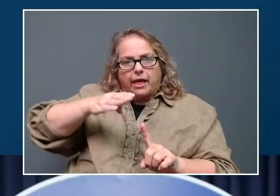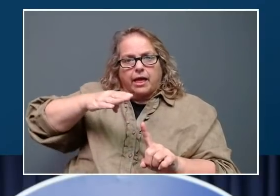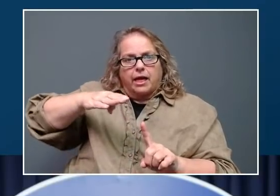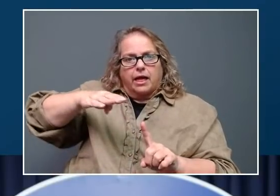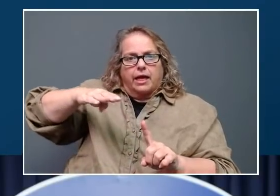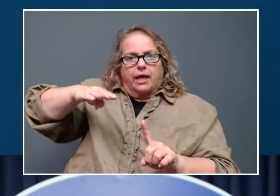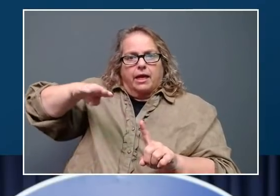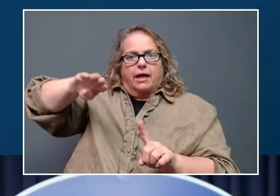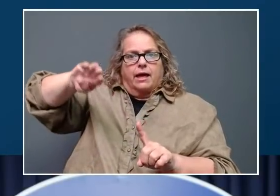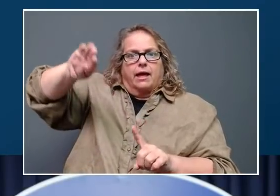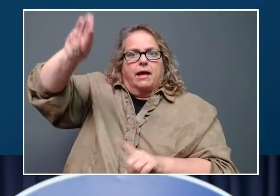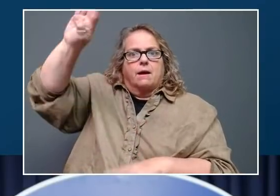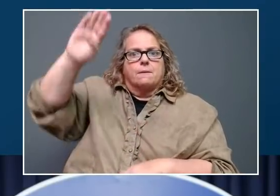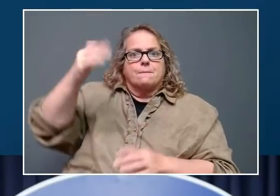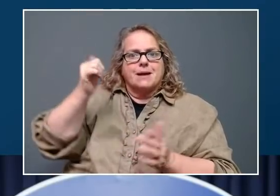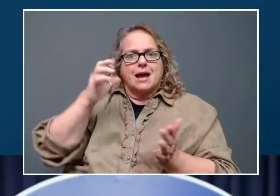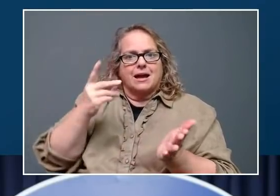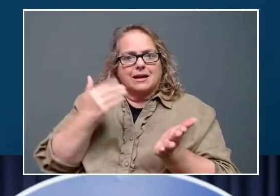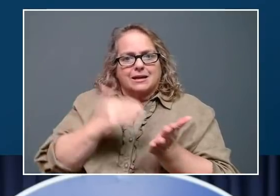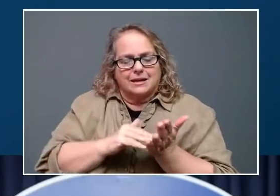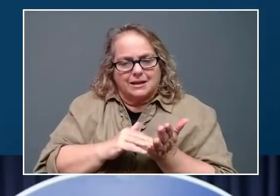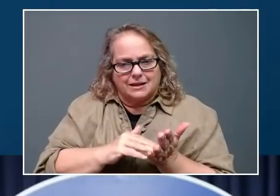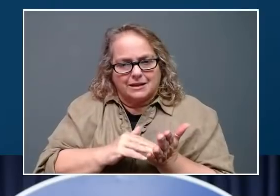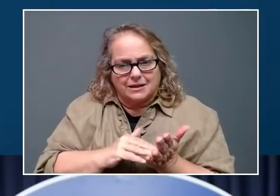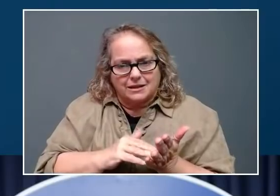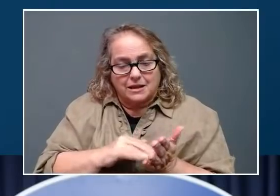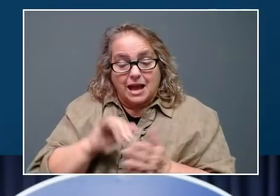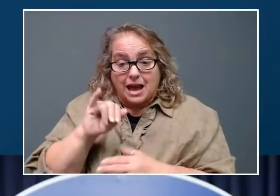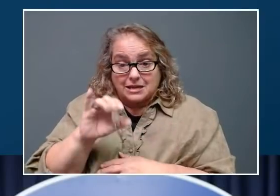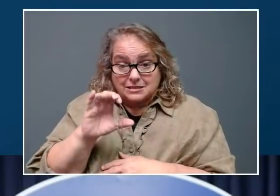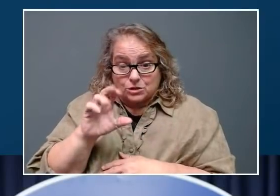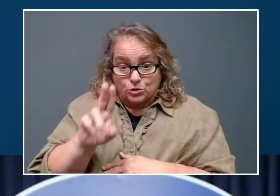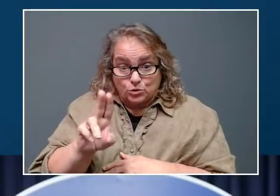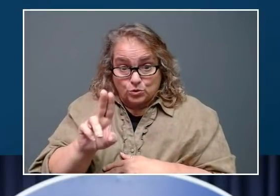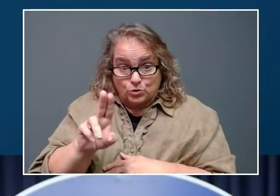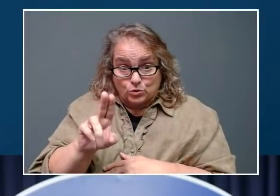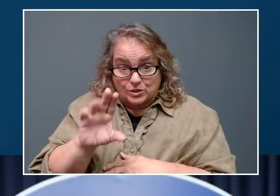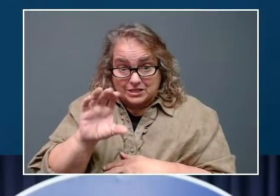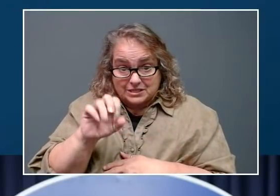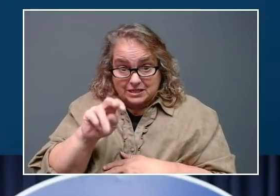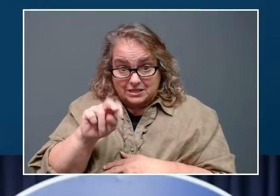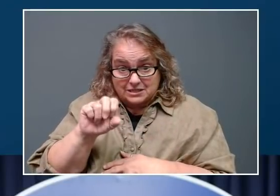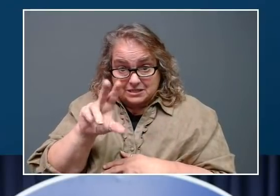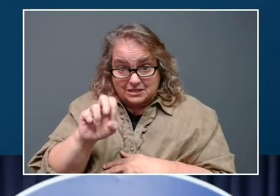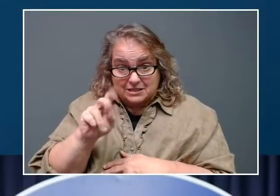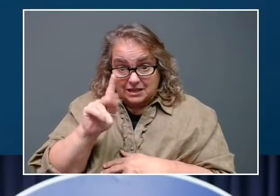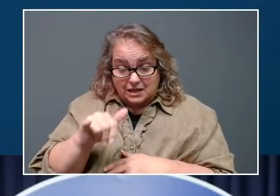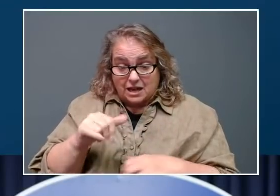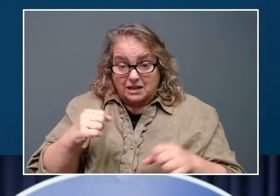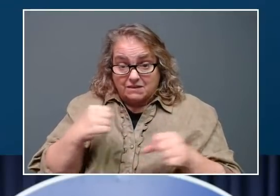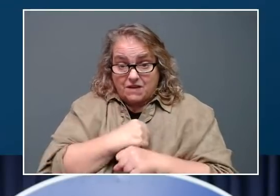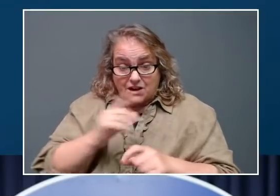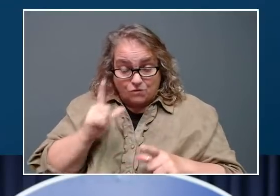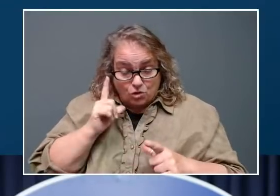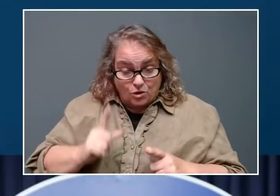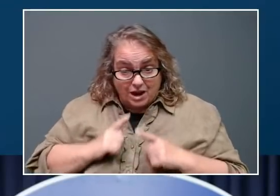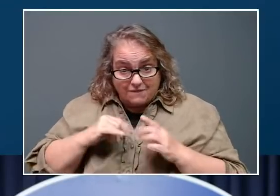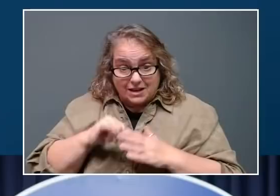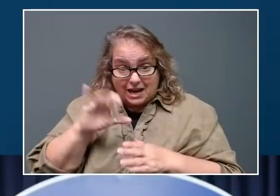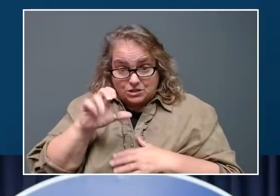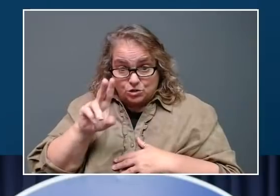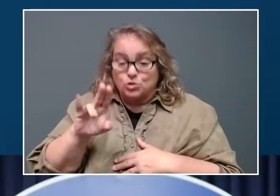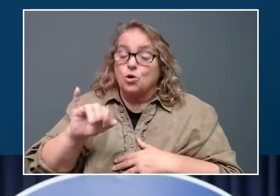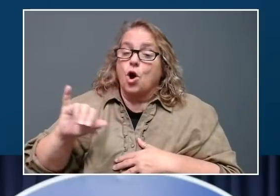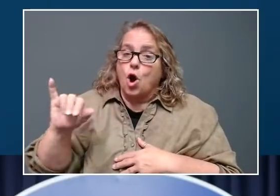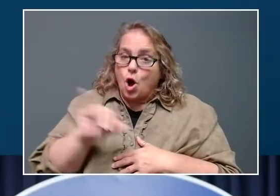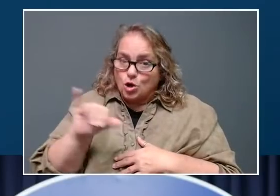little bit at the end of last week, but ICU census, Kentuckians fighting for their lives in the ICU also definitely